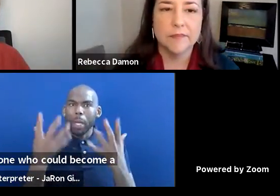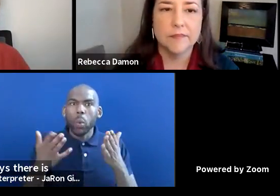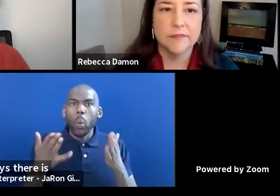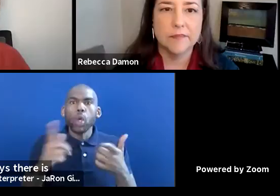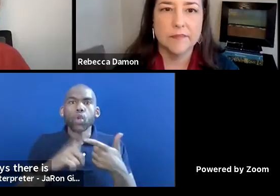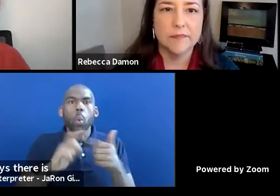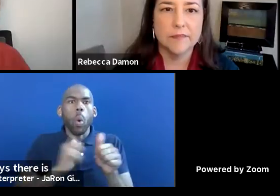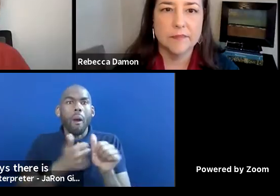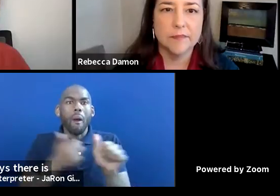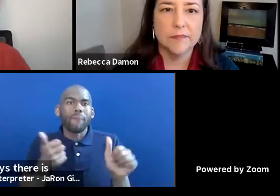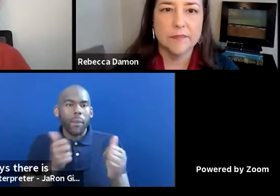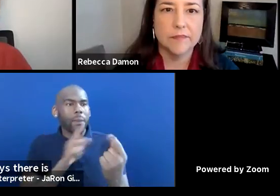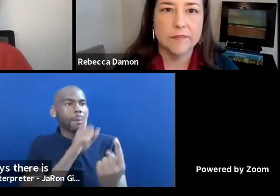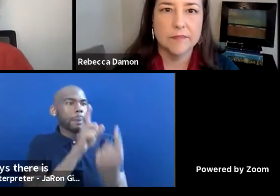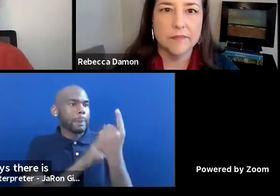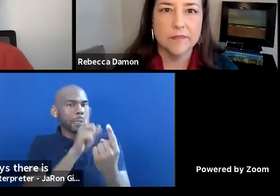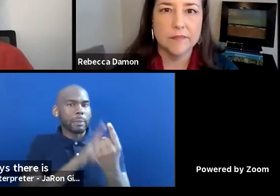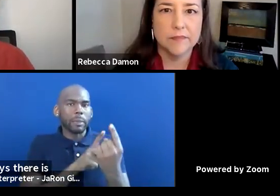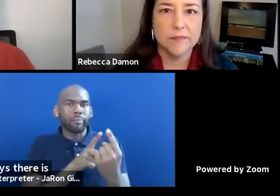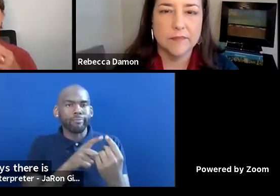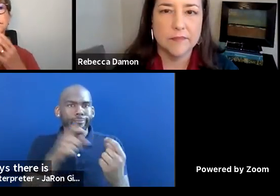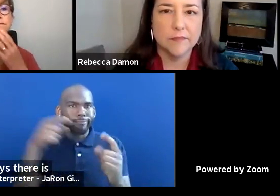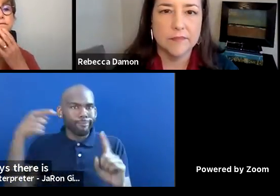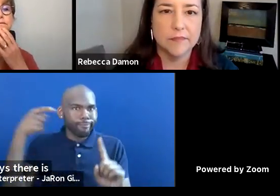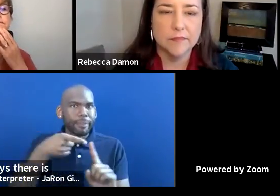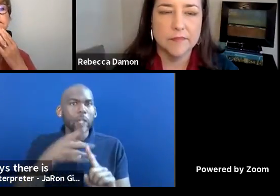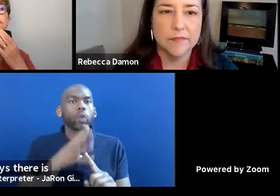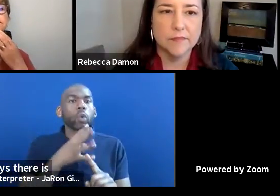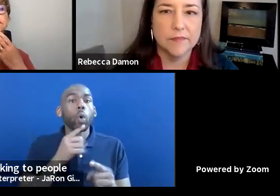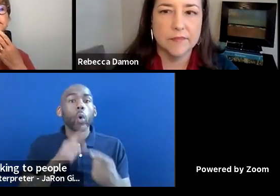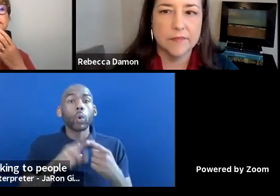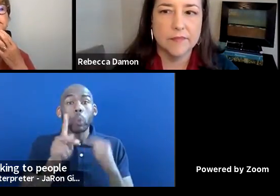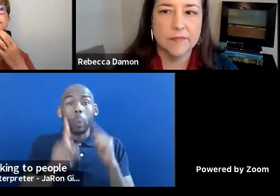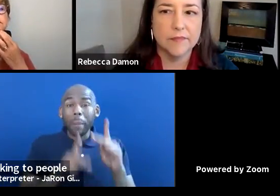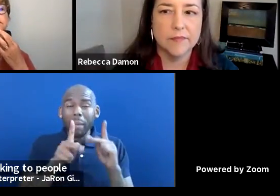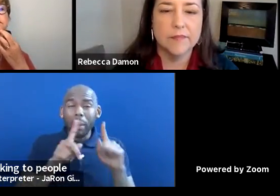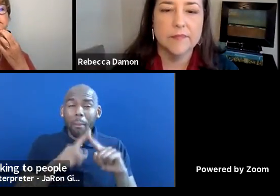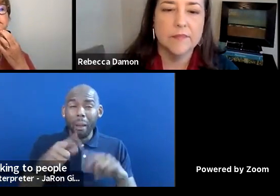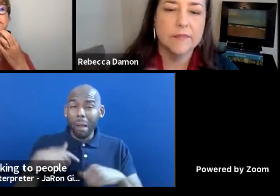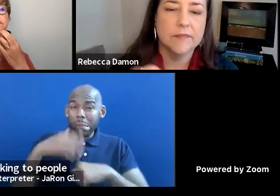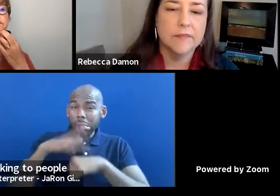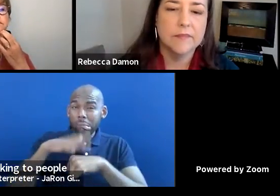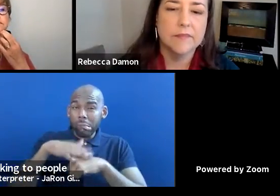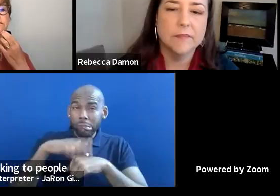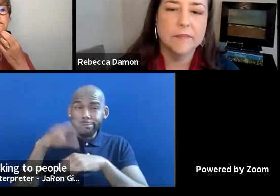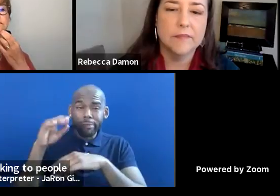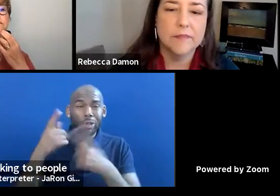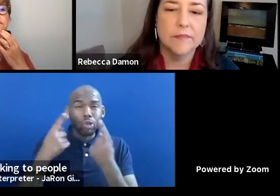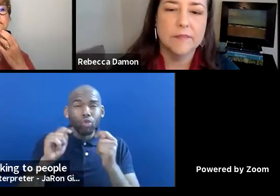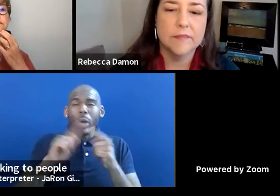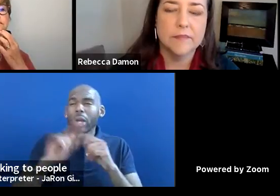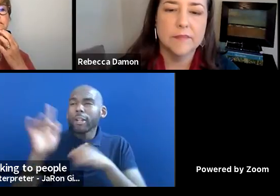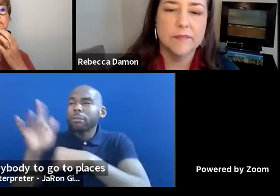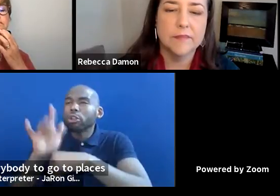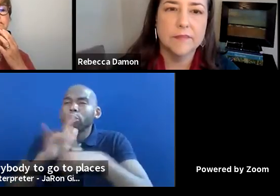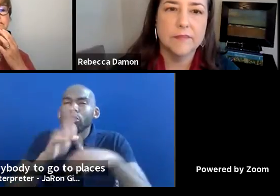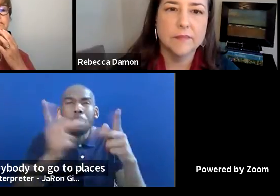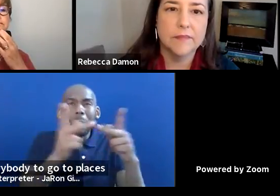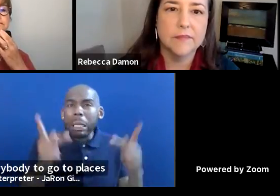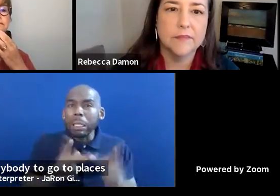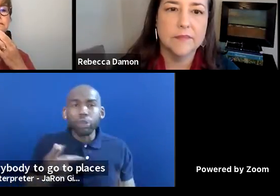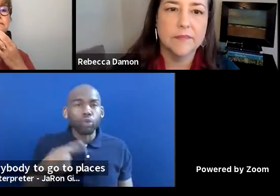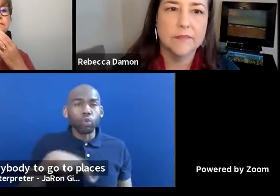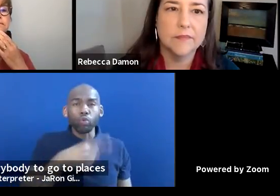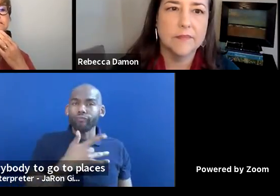encourage everybody to go to places that you wouldn't normally go. Just learn about people, learn